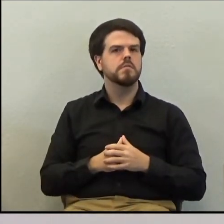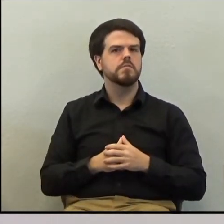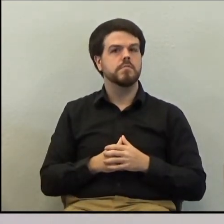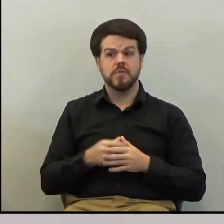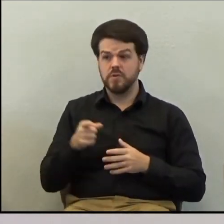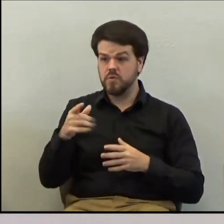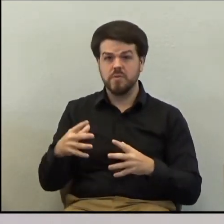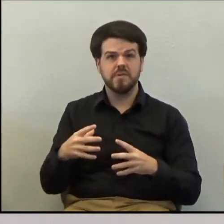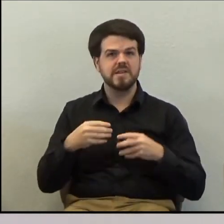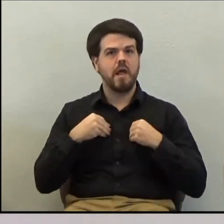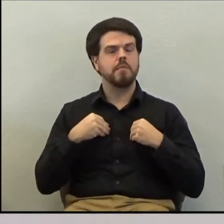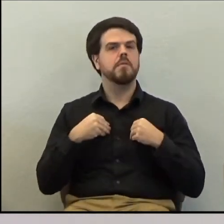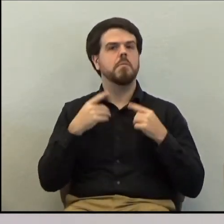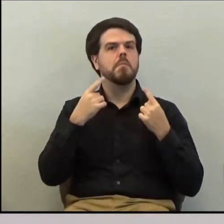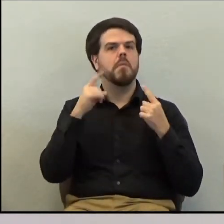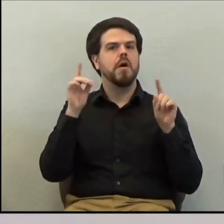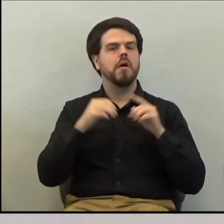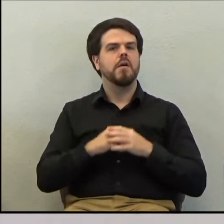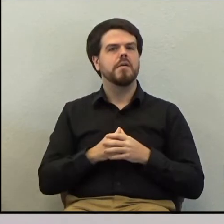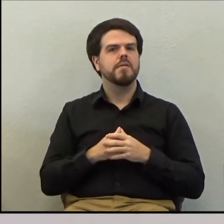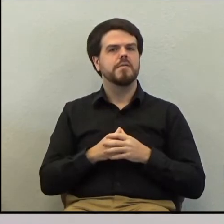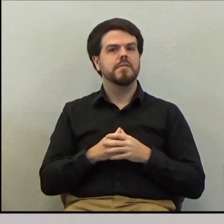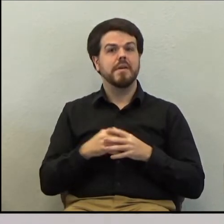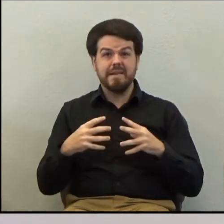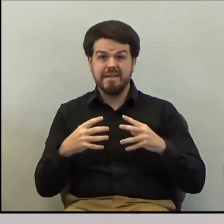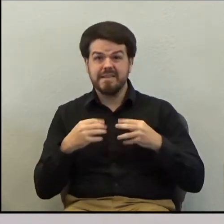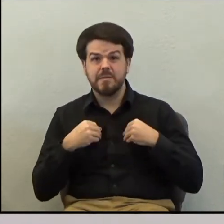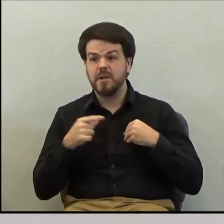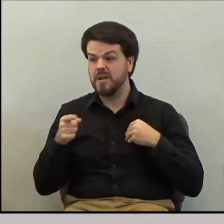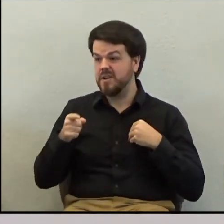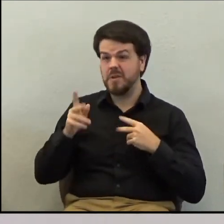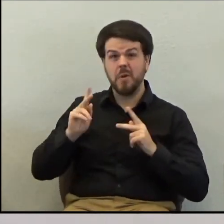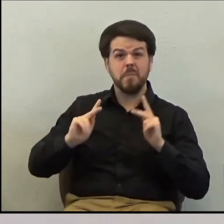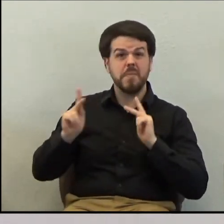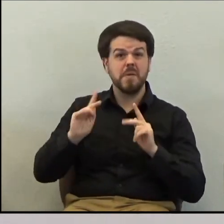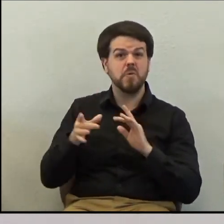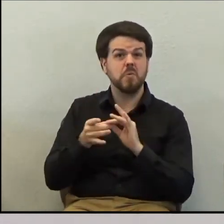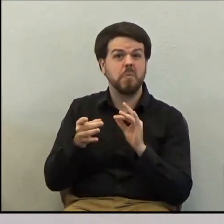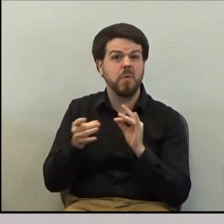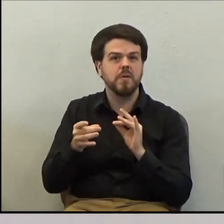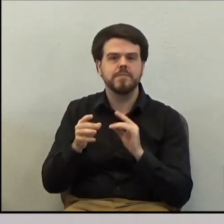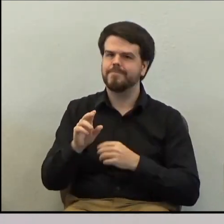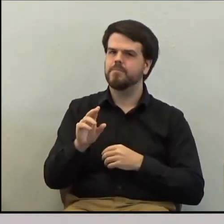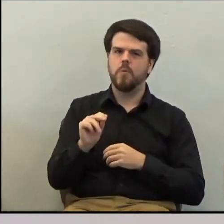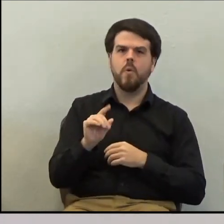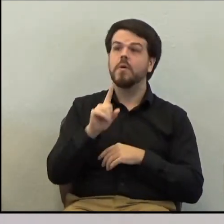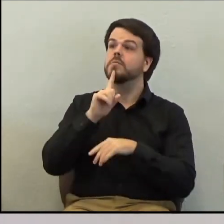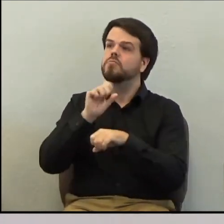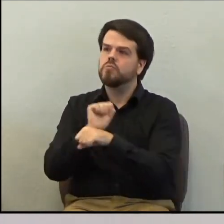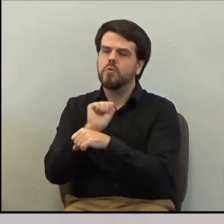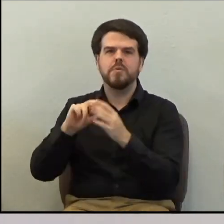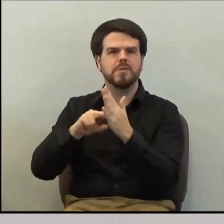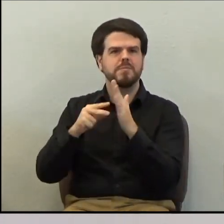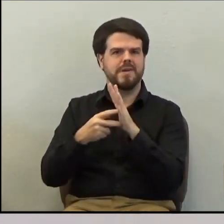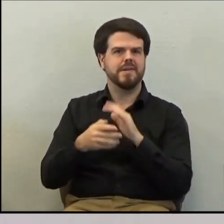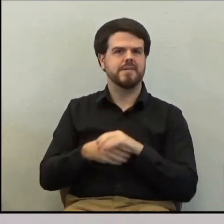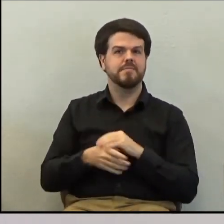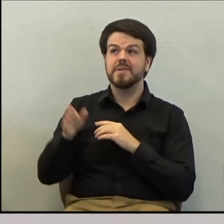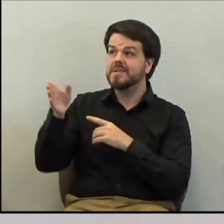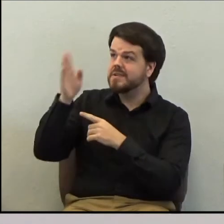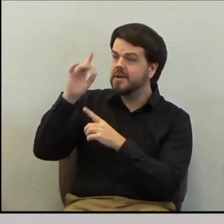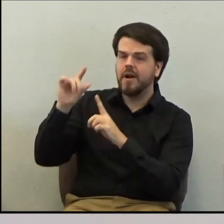you accepted it, not as a human word, but as it actually is, the word of